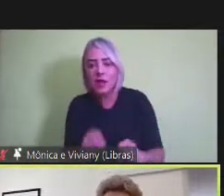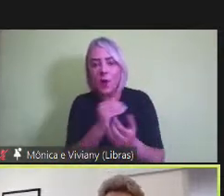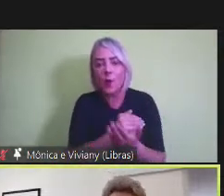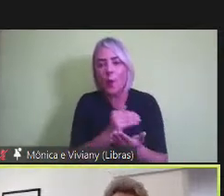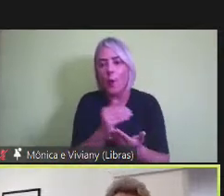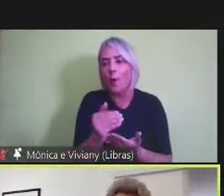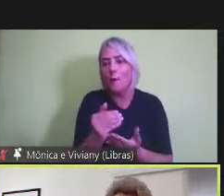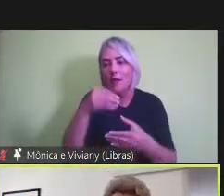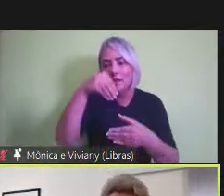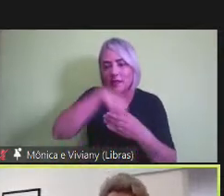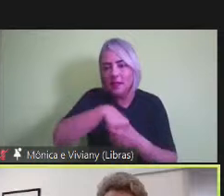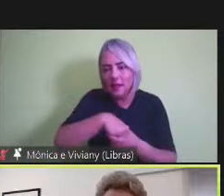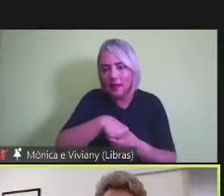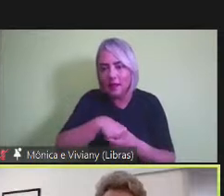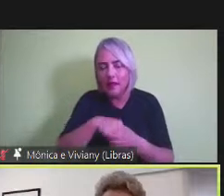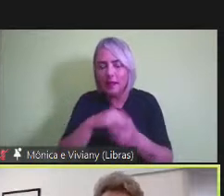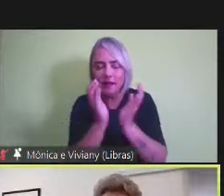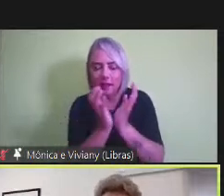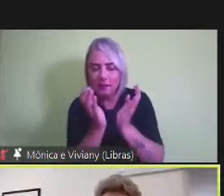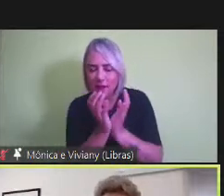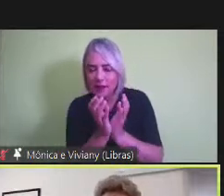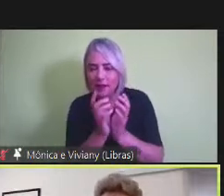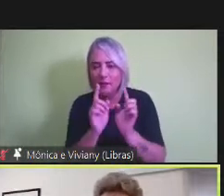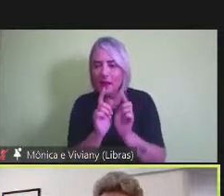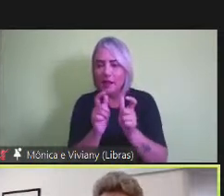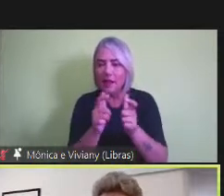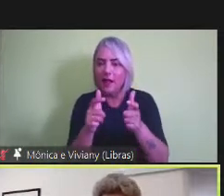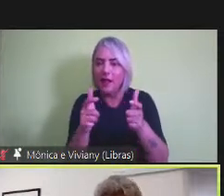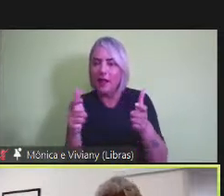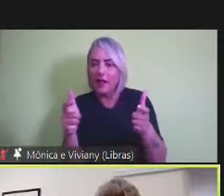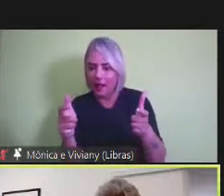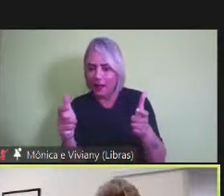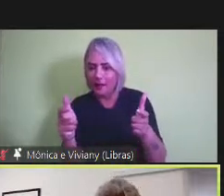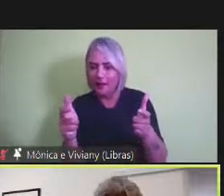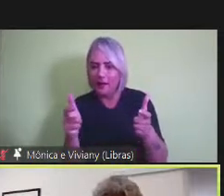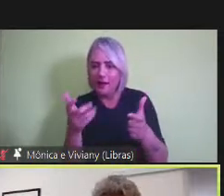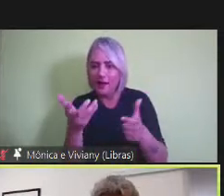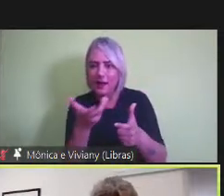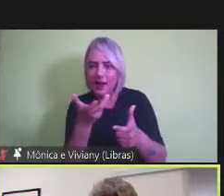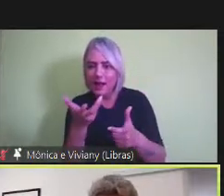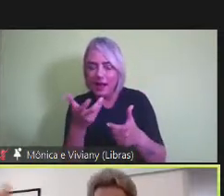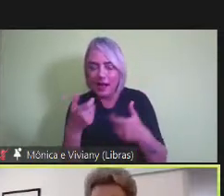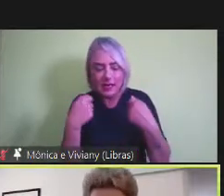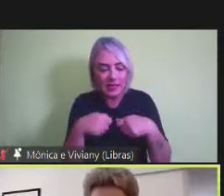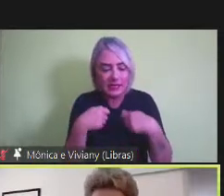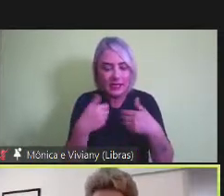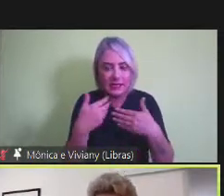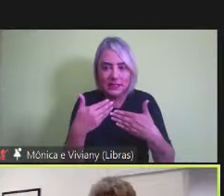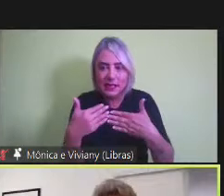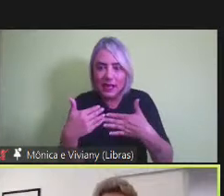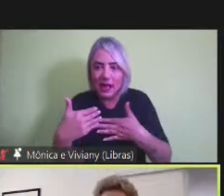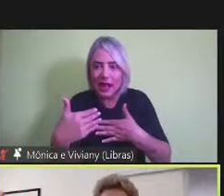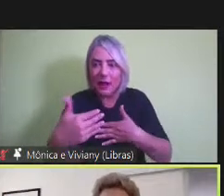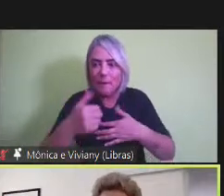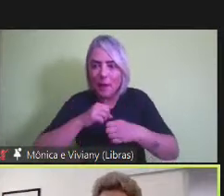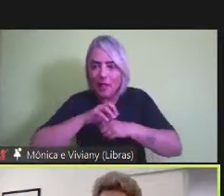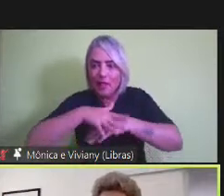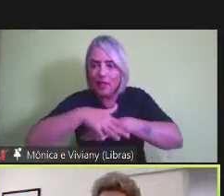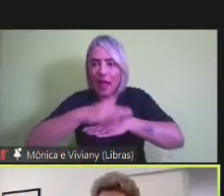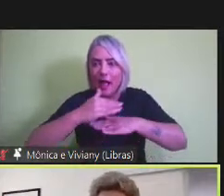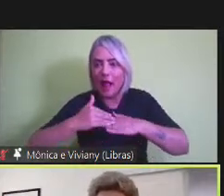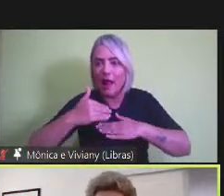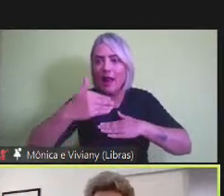the system. It begins inside the small teams, but it goes beyond that. It